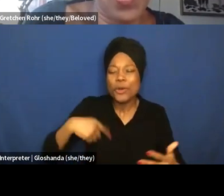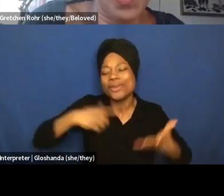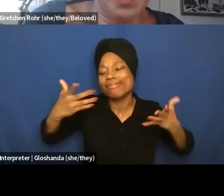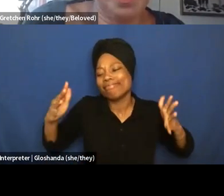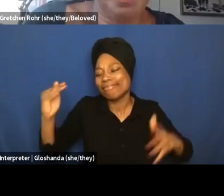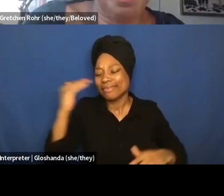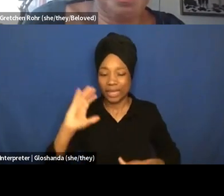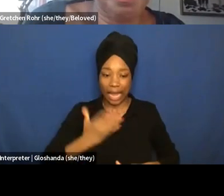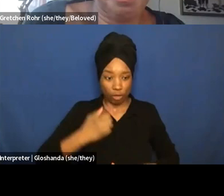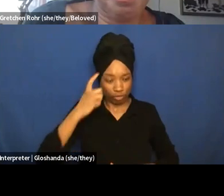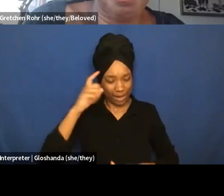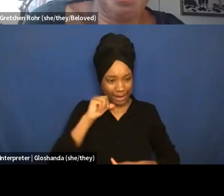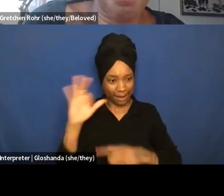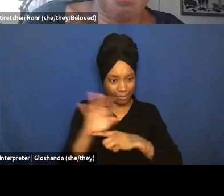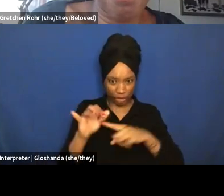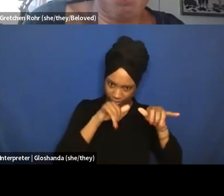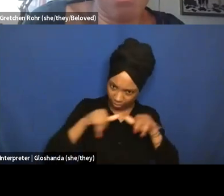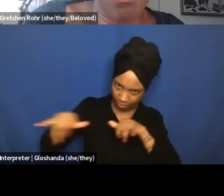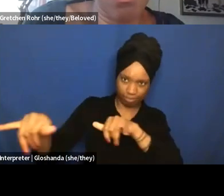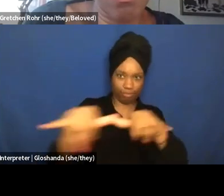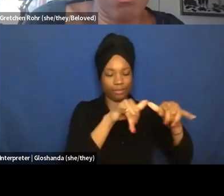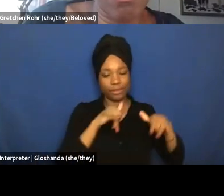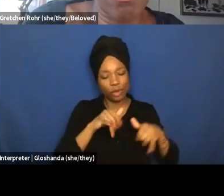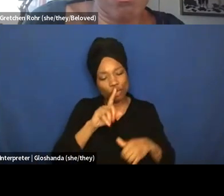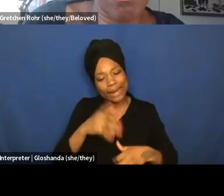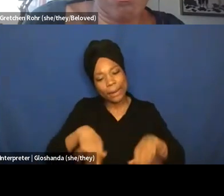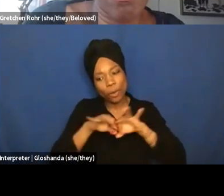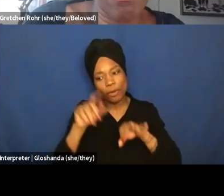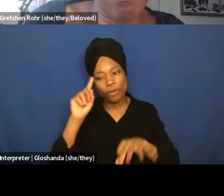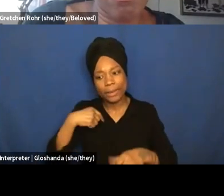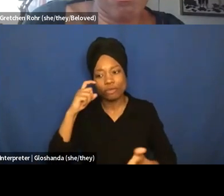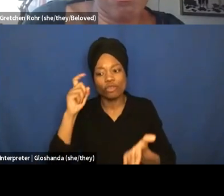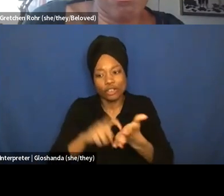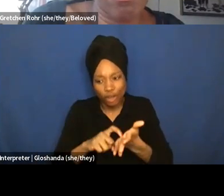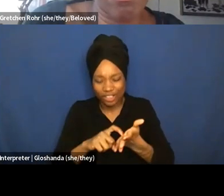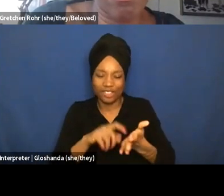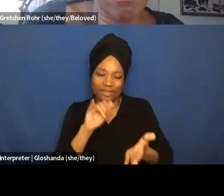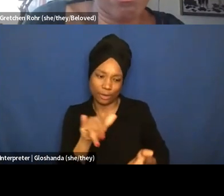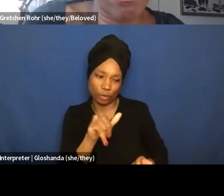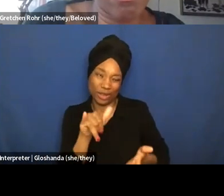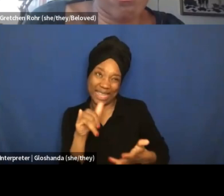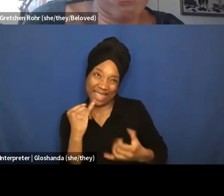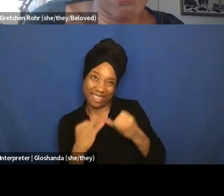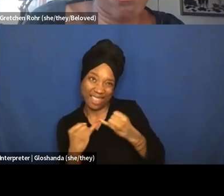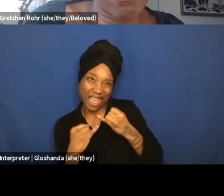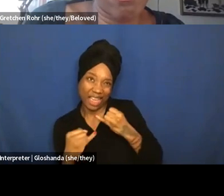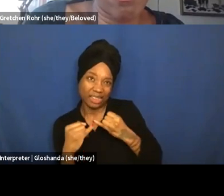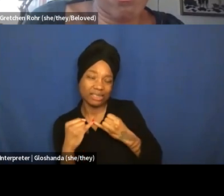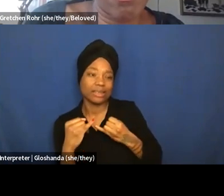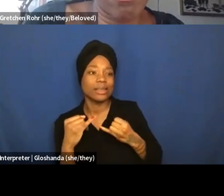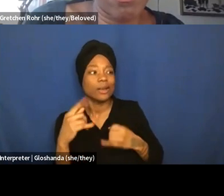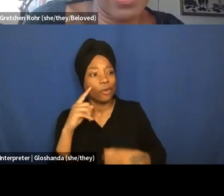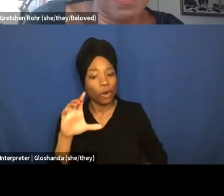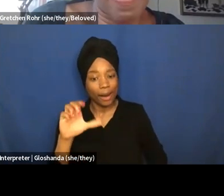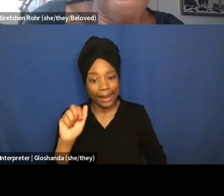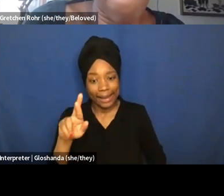work. And acknowledging that to me is really important. And then finally, for care, just